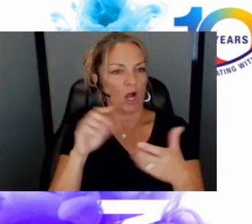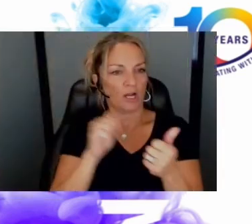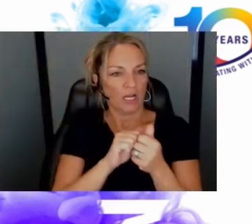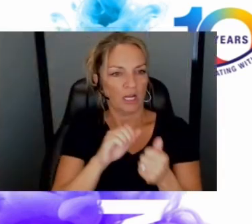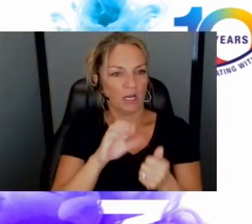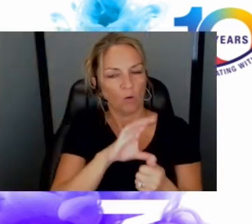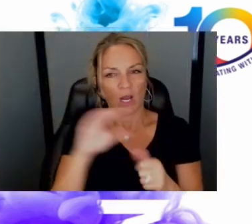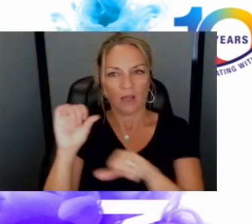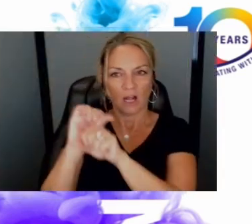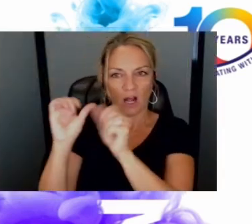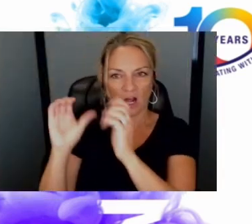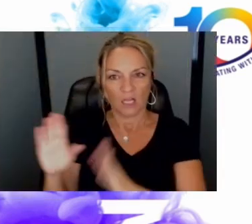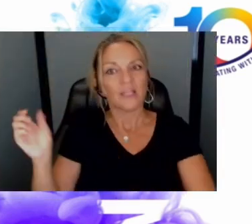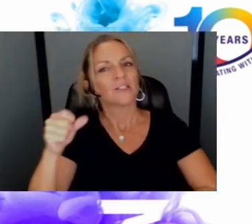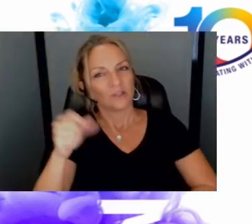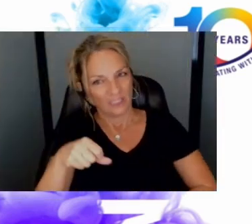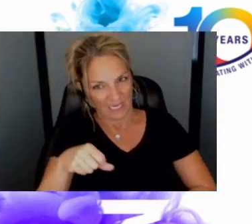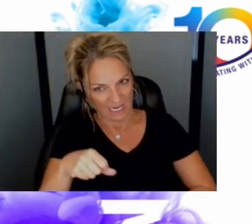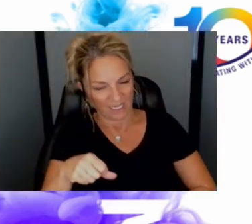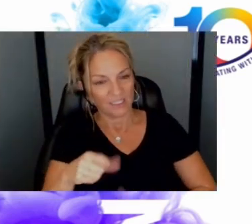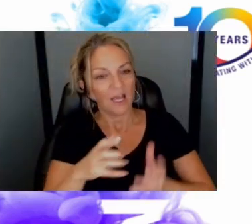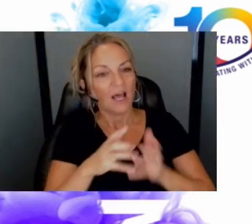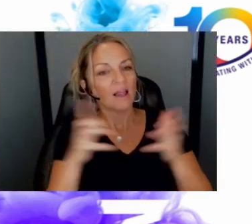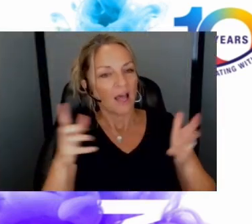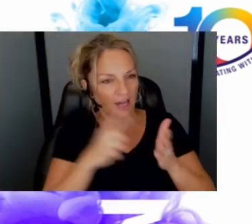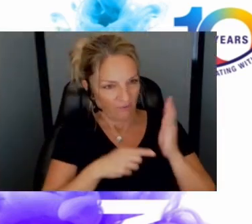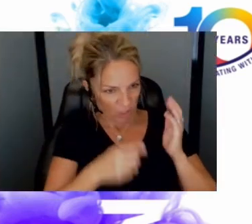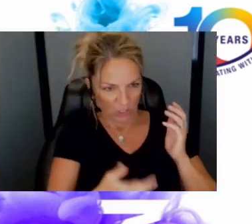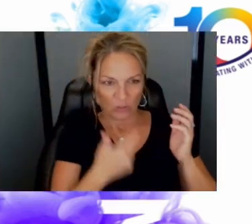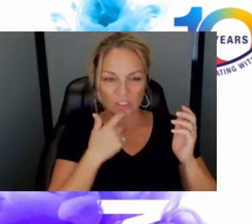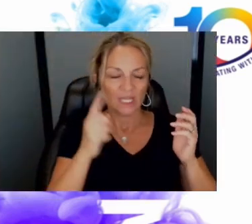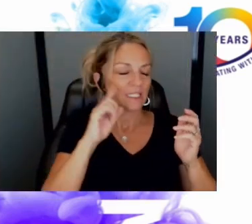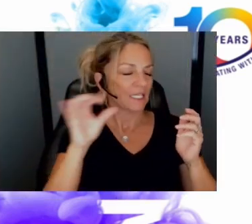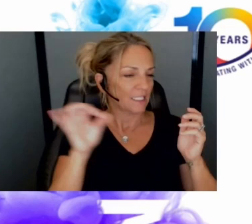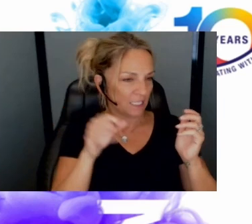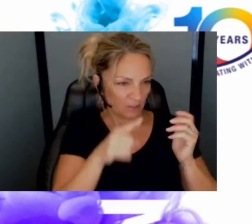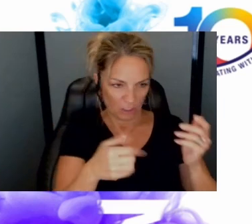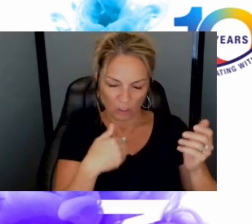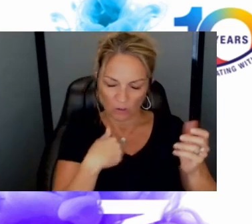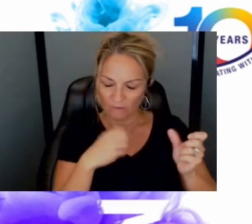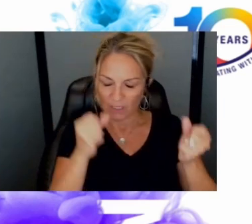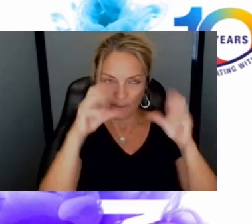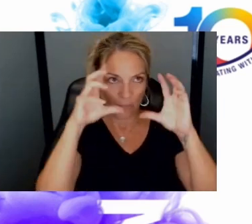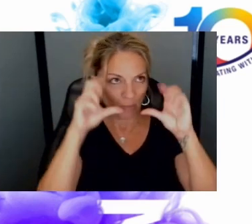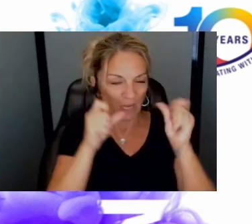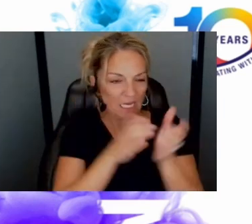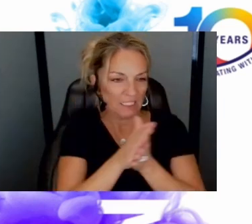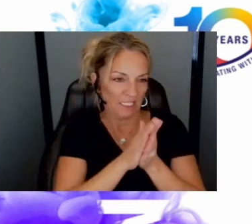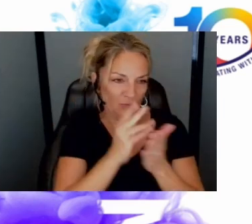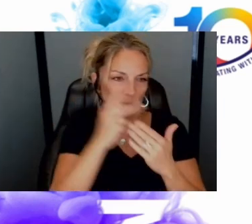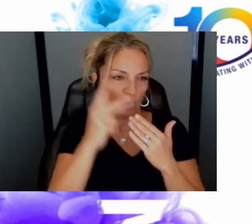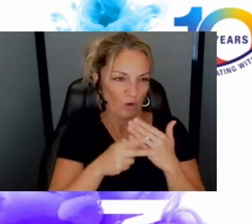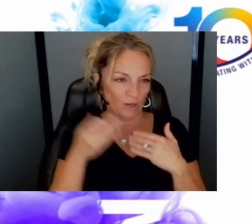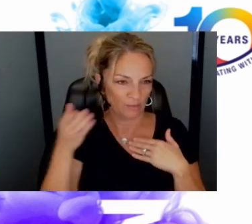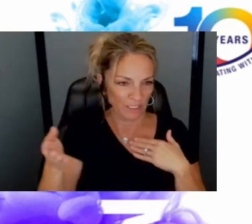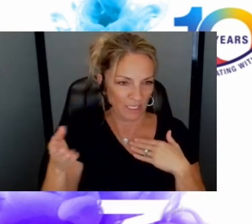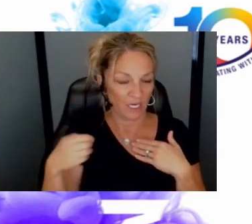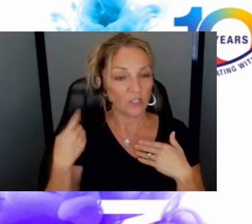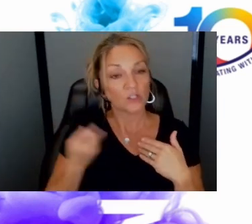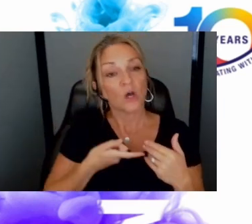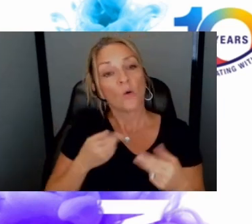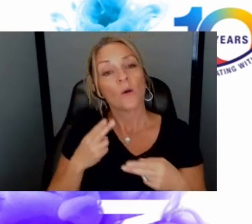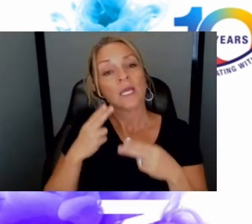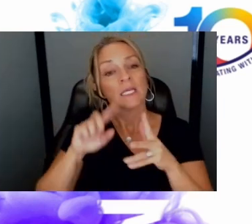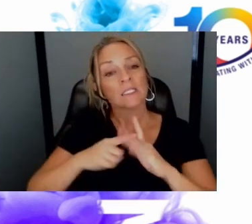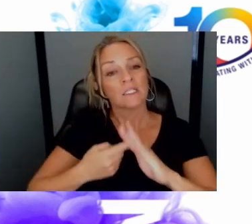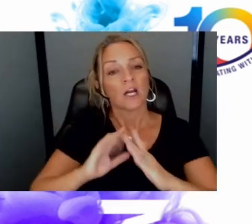lot of what you said, Bridget. It sounds like you've got some amazing initiatives and programs in place there. So we started our Chubb BRT